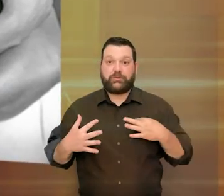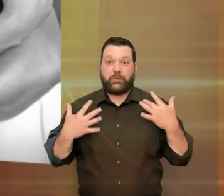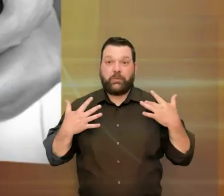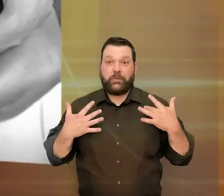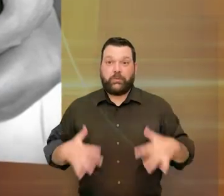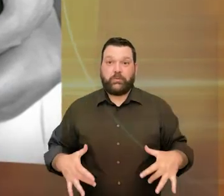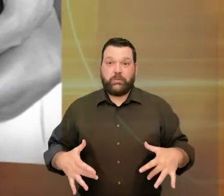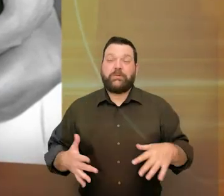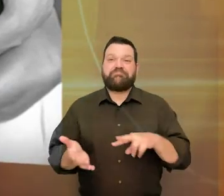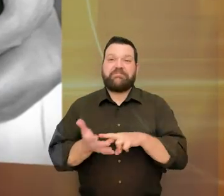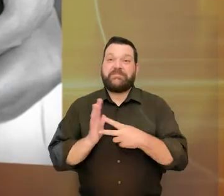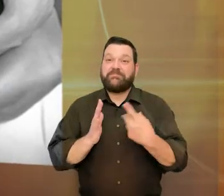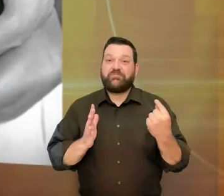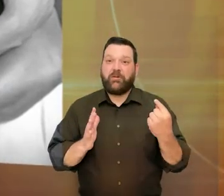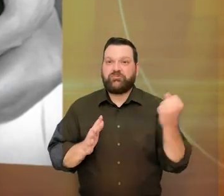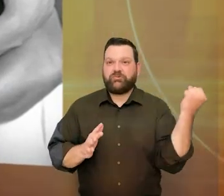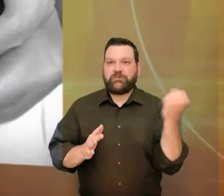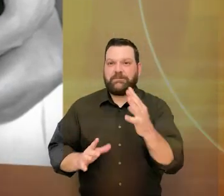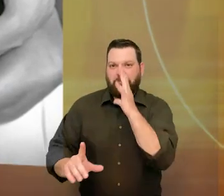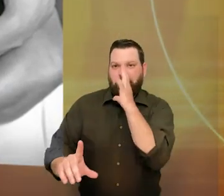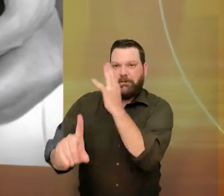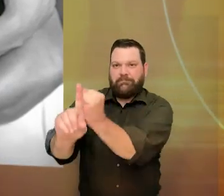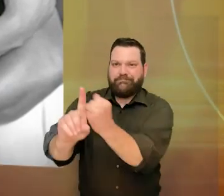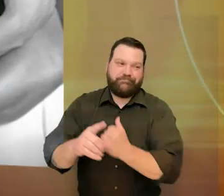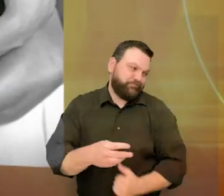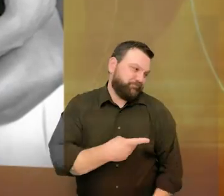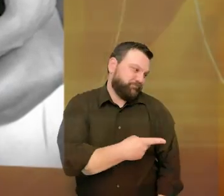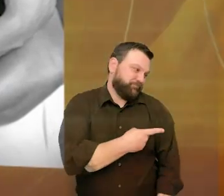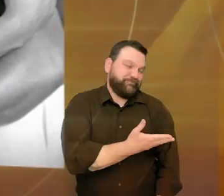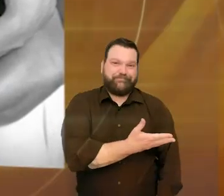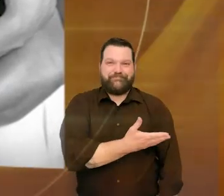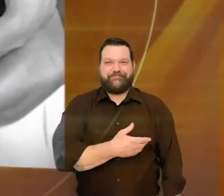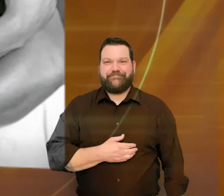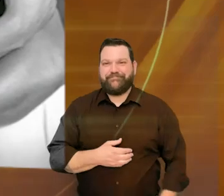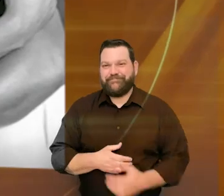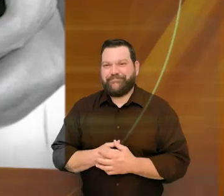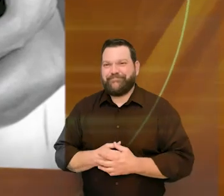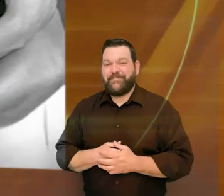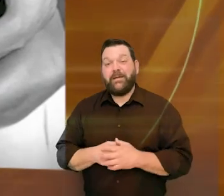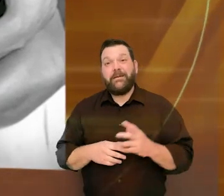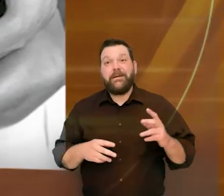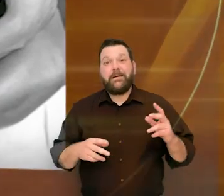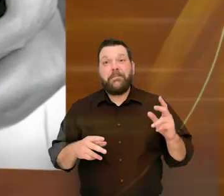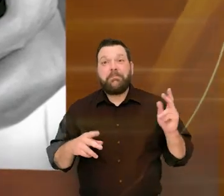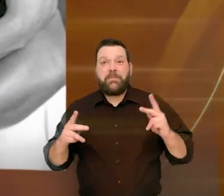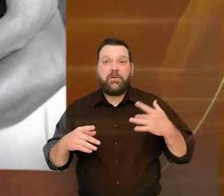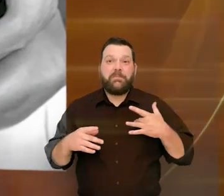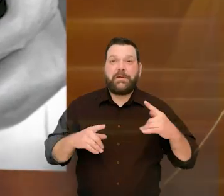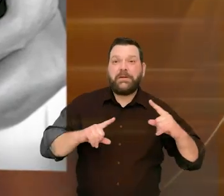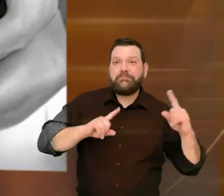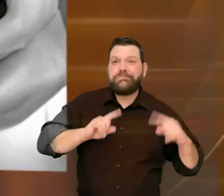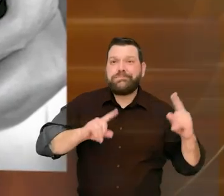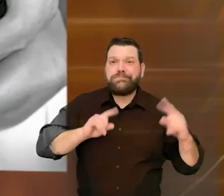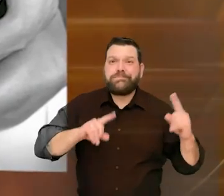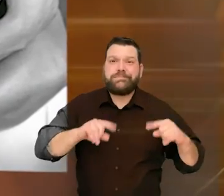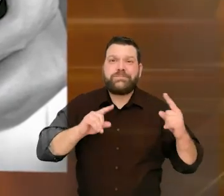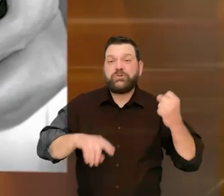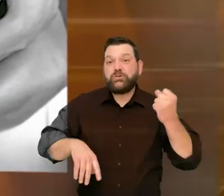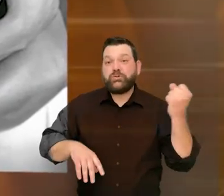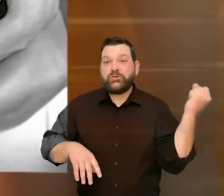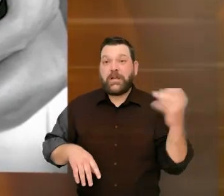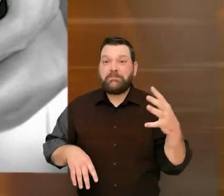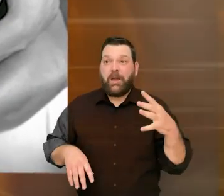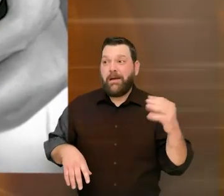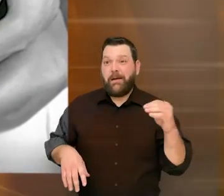pipes minus shirt equals Shakespeare appreciation. We regular frequenters at Shakespeare